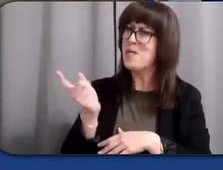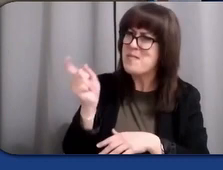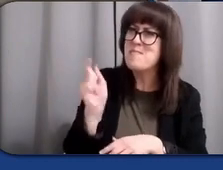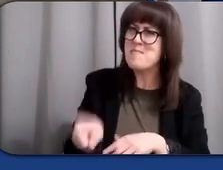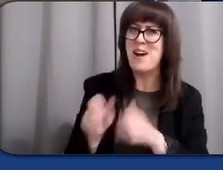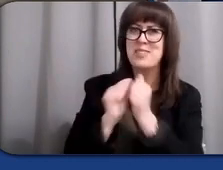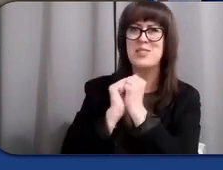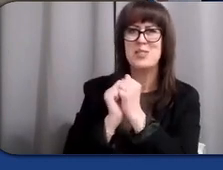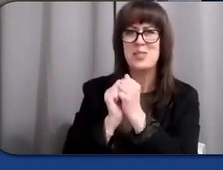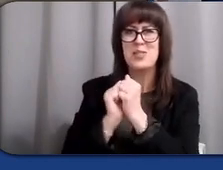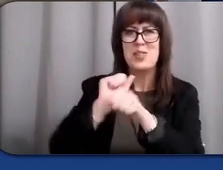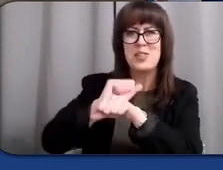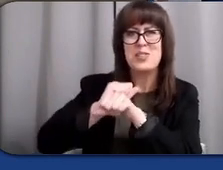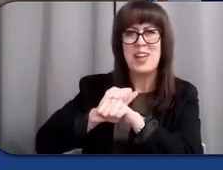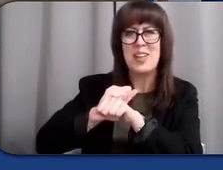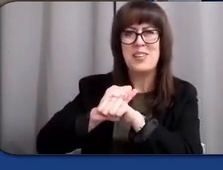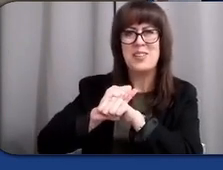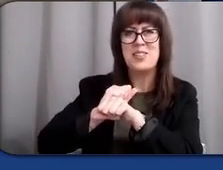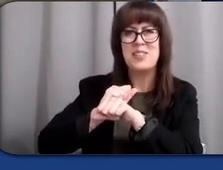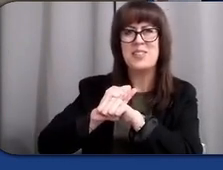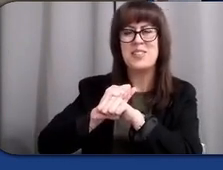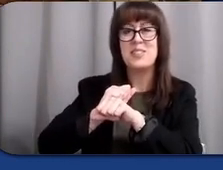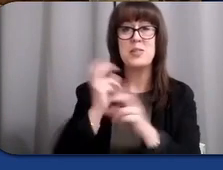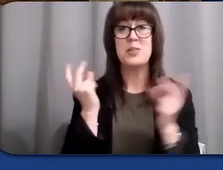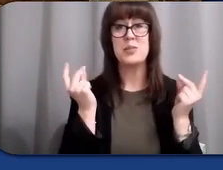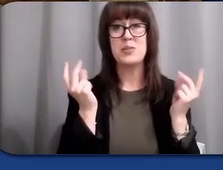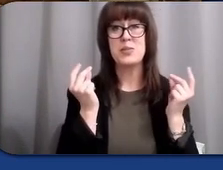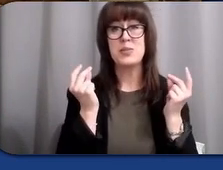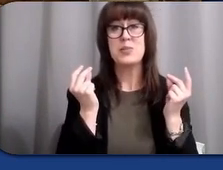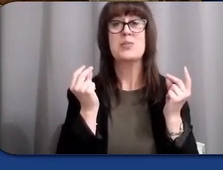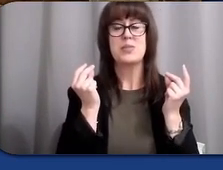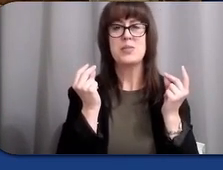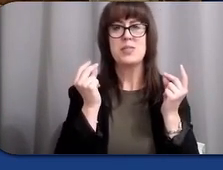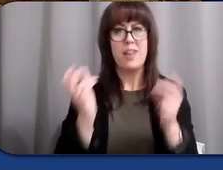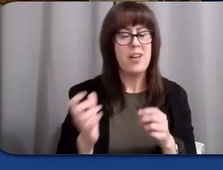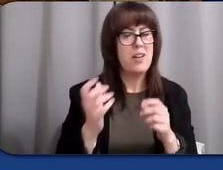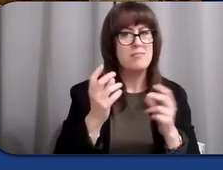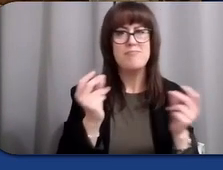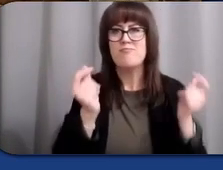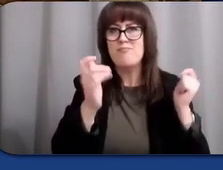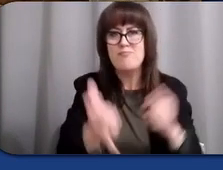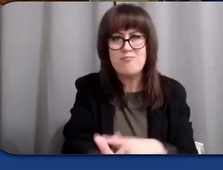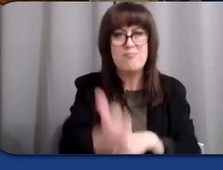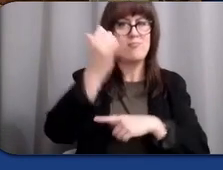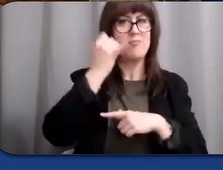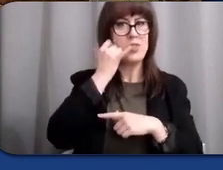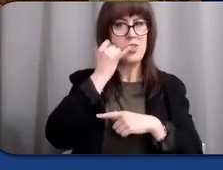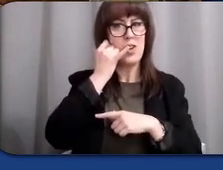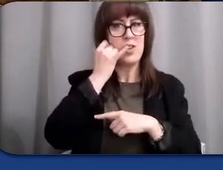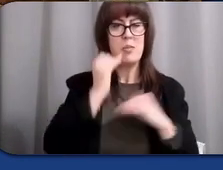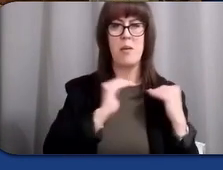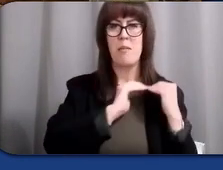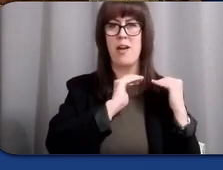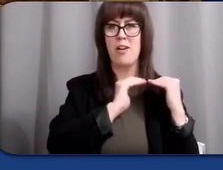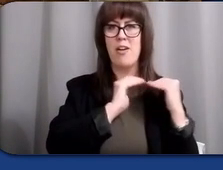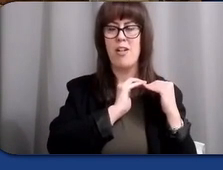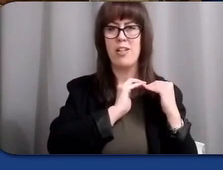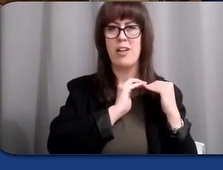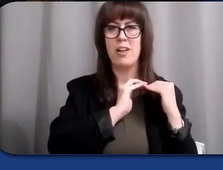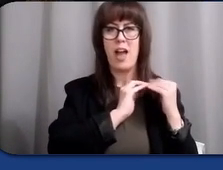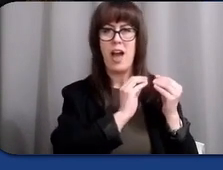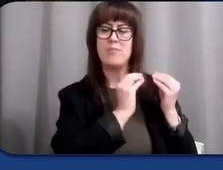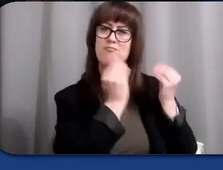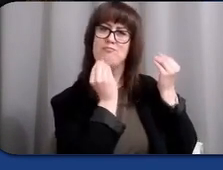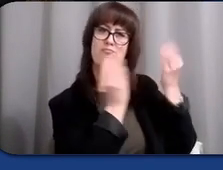I immediately called up my colleague Andy in New York, and I told him the whole story that I heard from